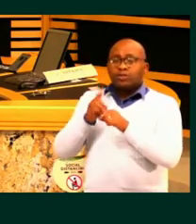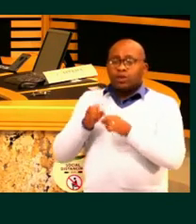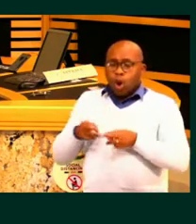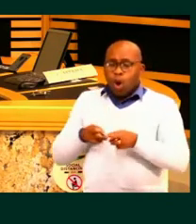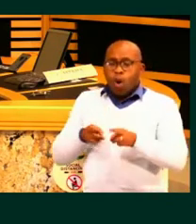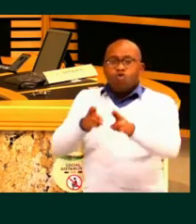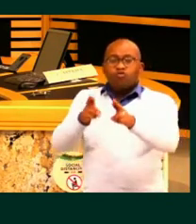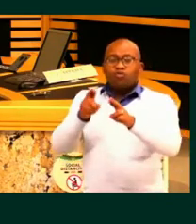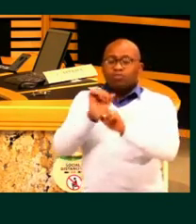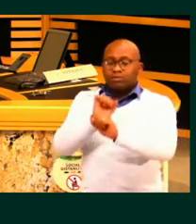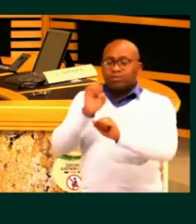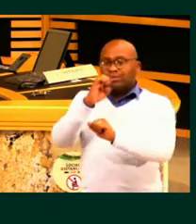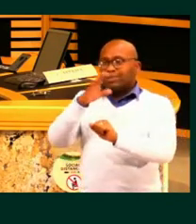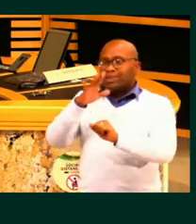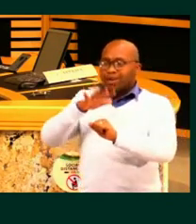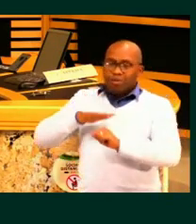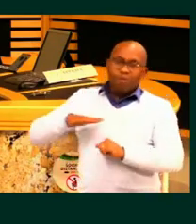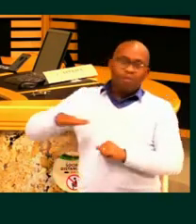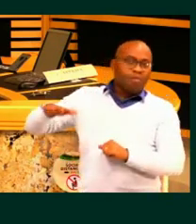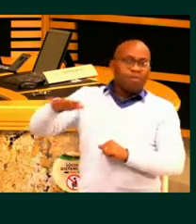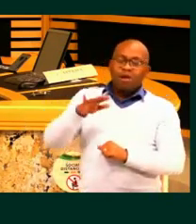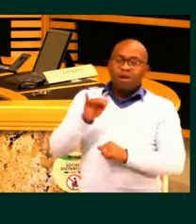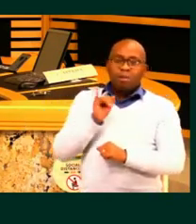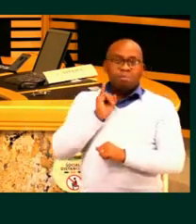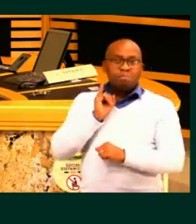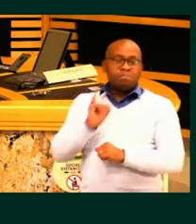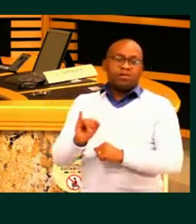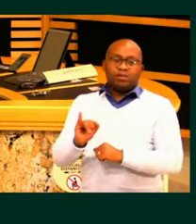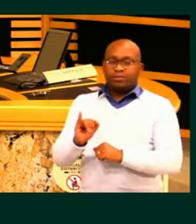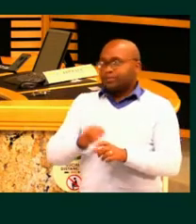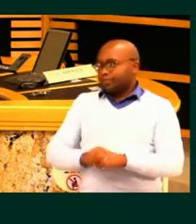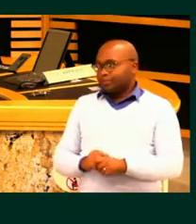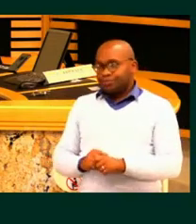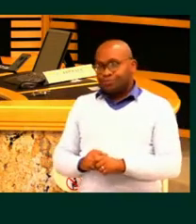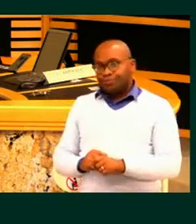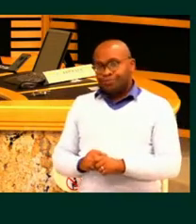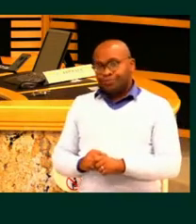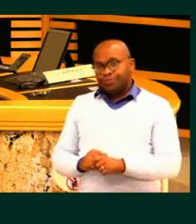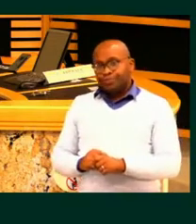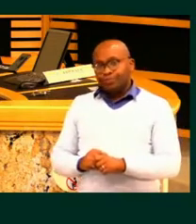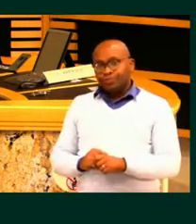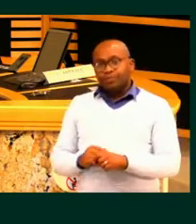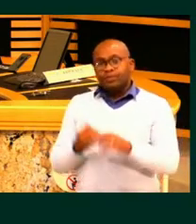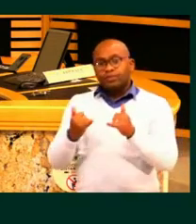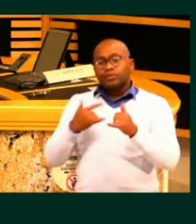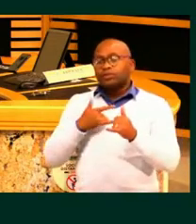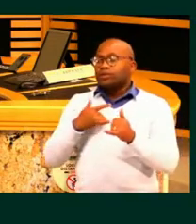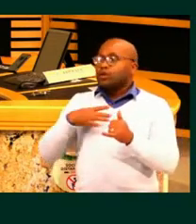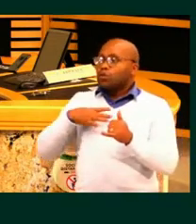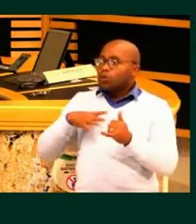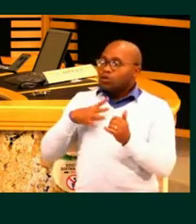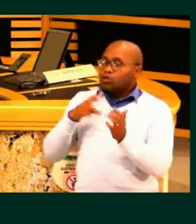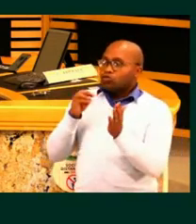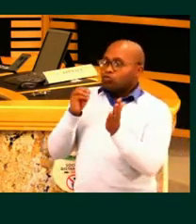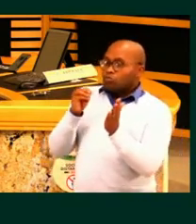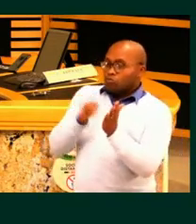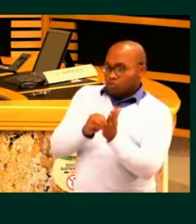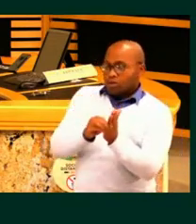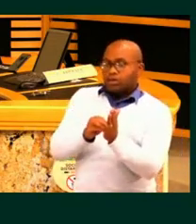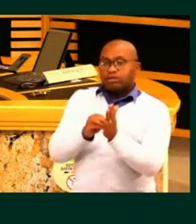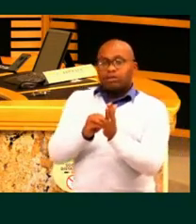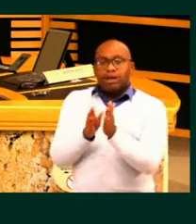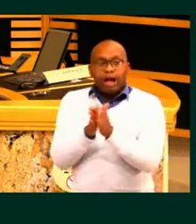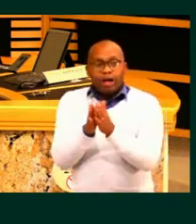Cape Province honorable speaker I would like to preface my motion by taking this house